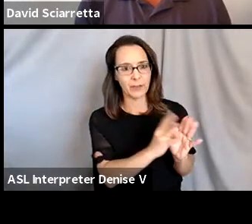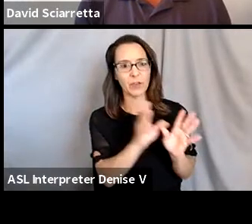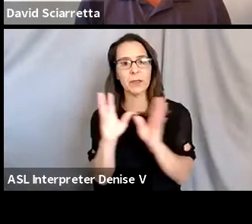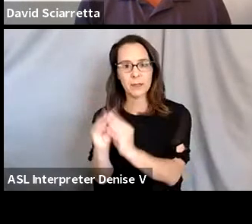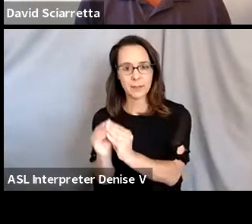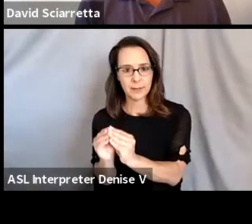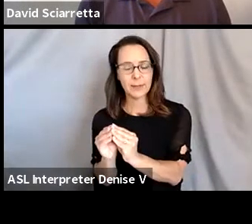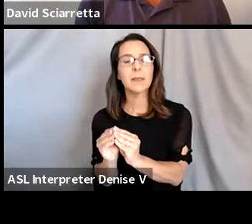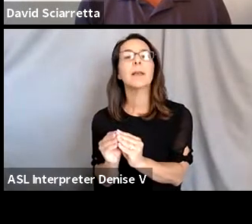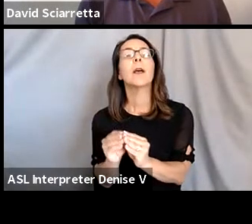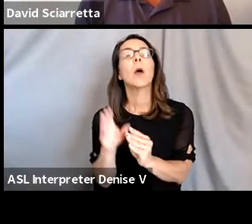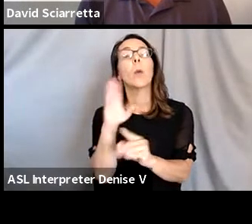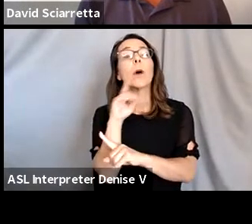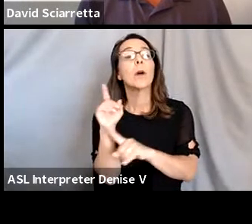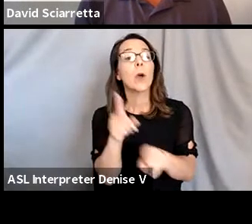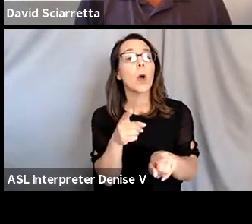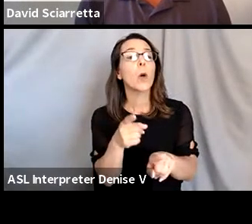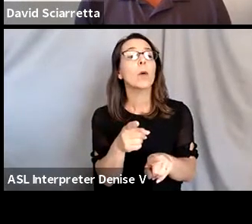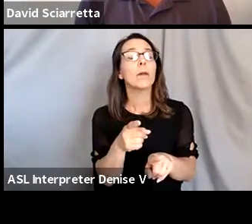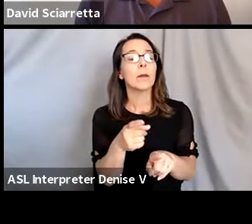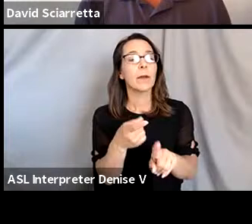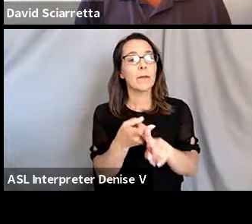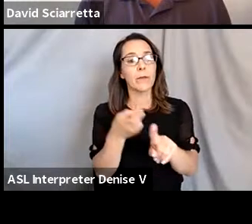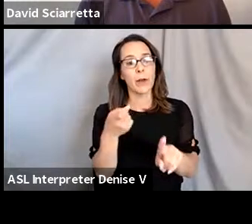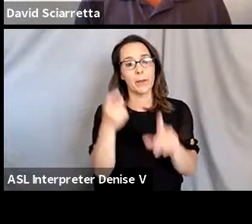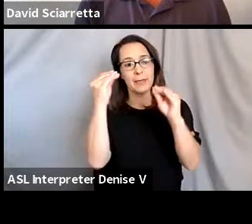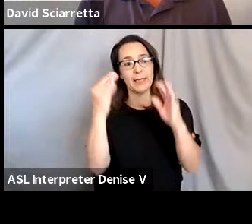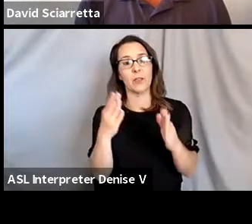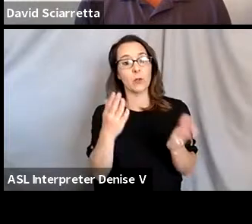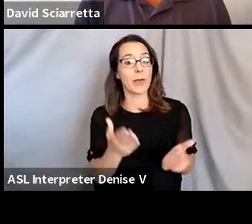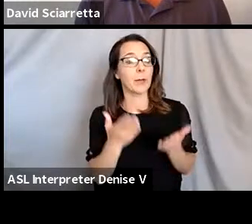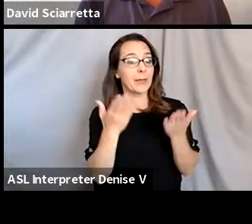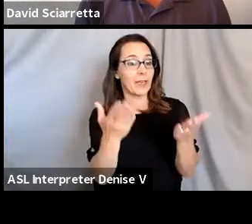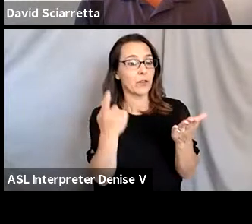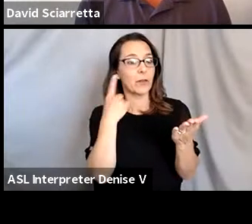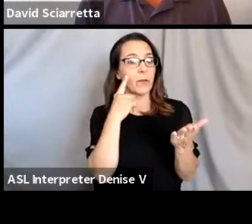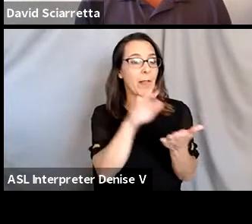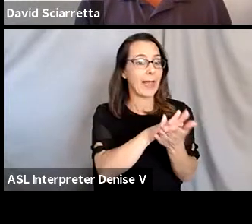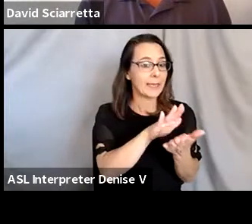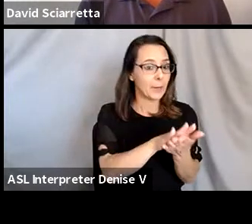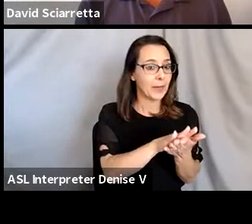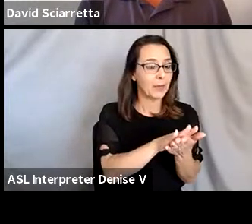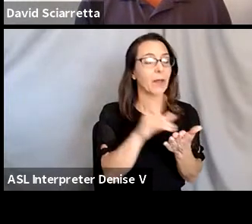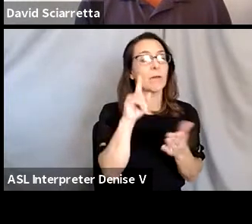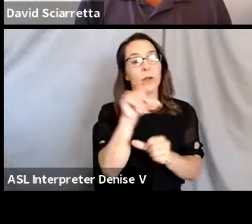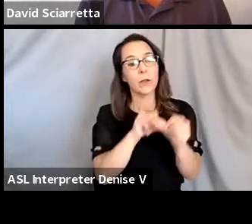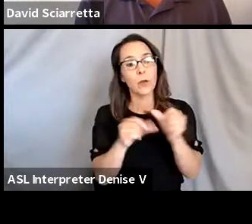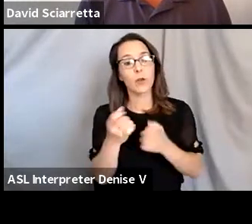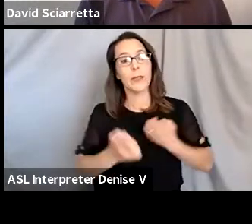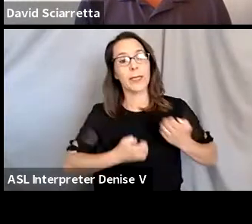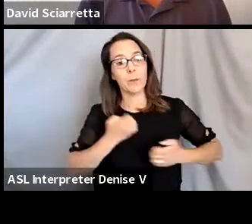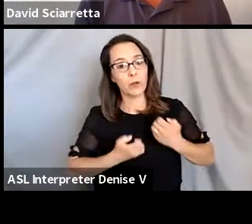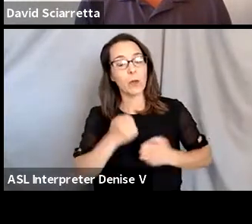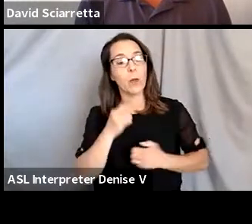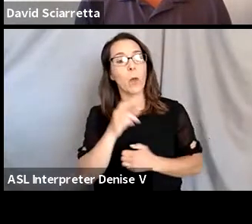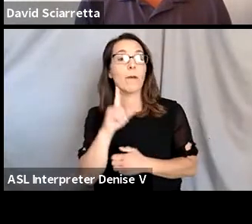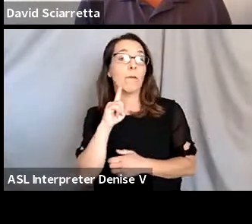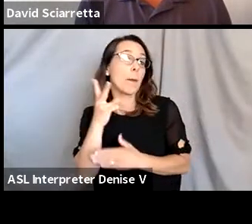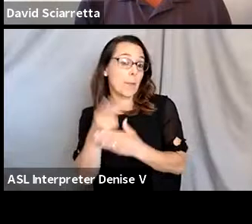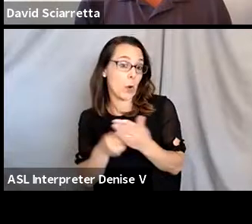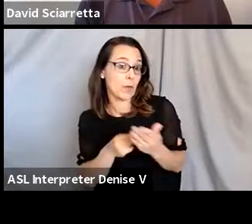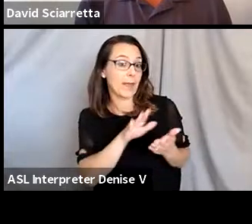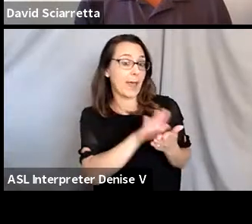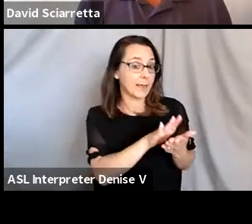teacher recommendation for needs of academics, socio-emotional, and both. So teachers are going to be making